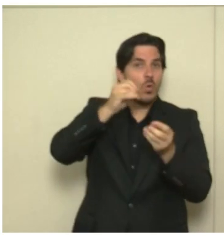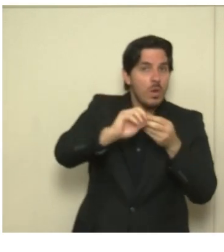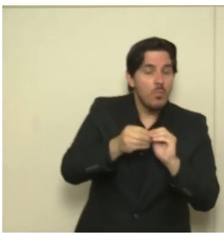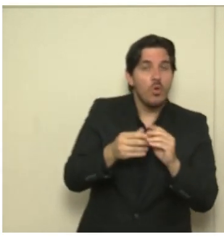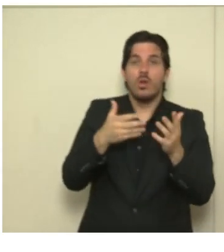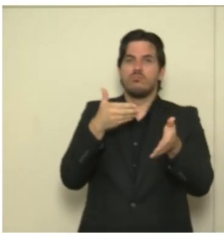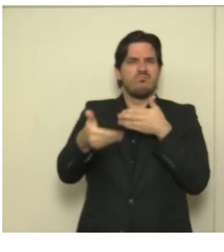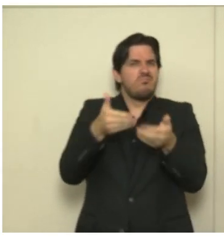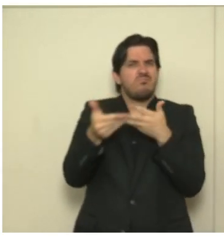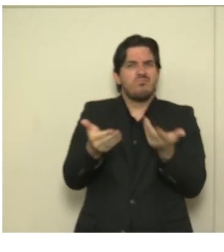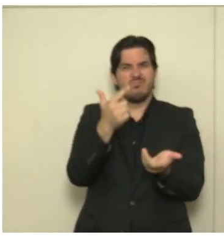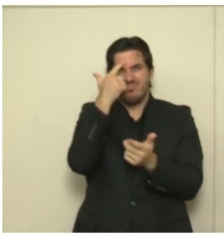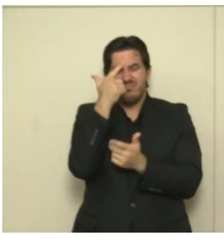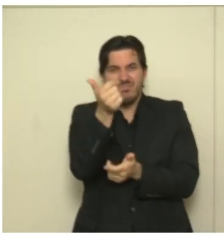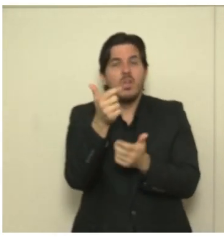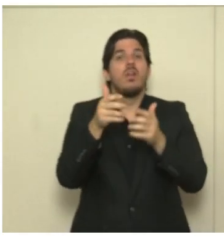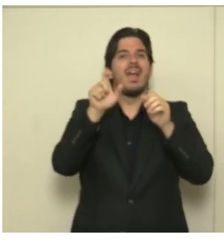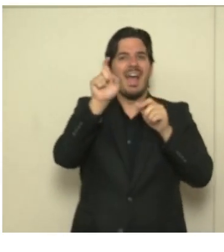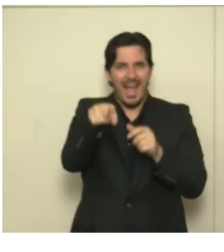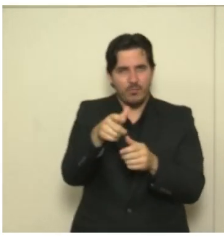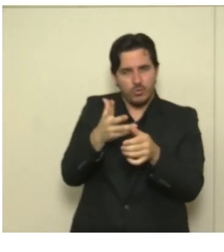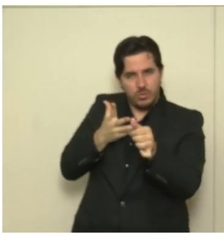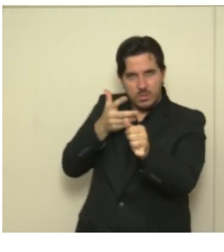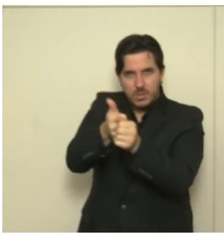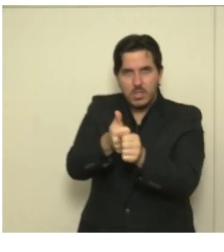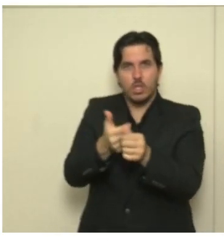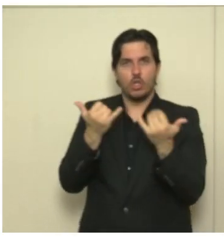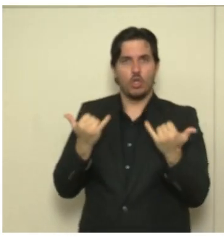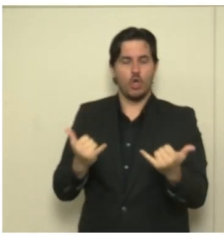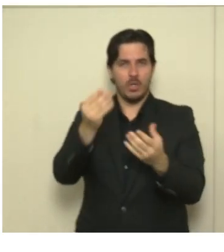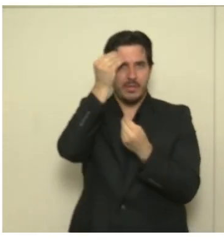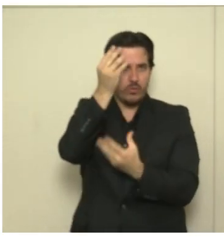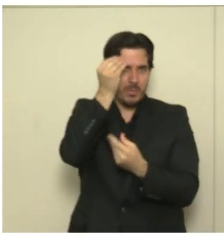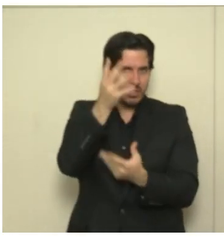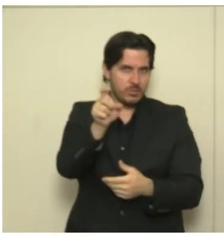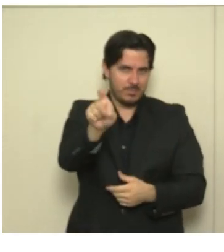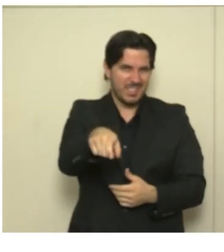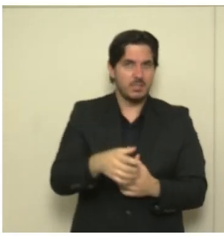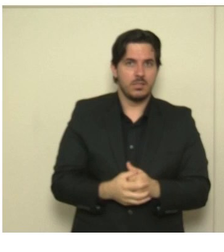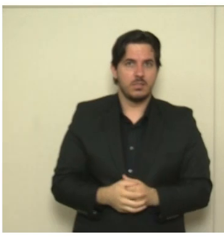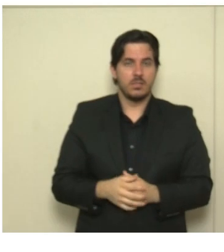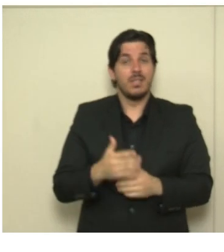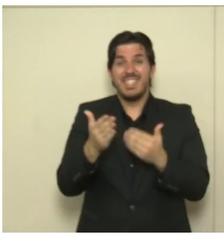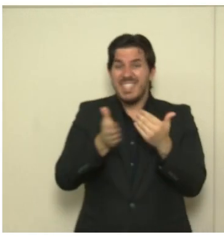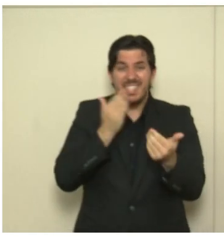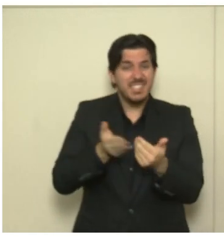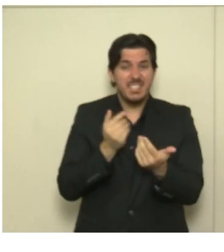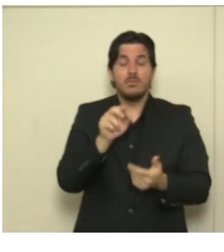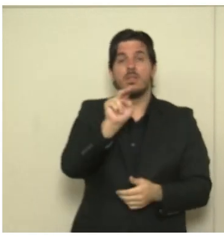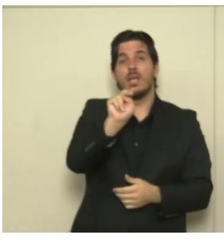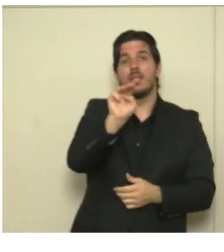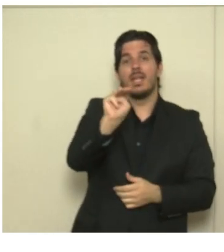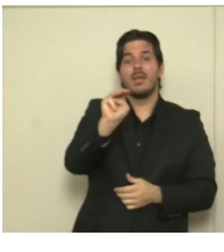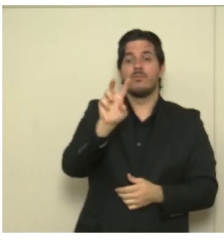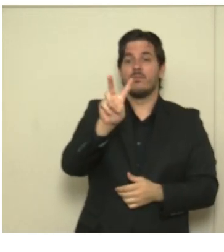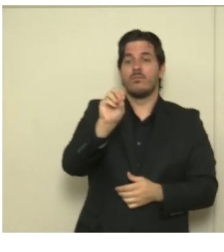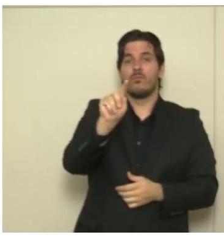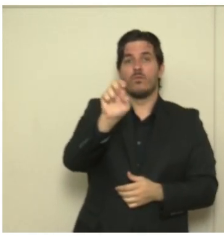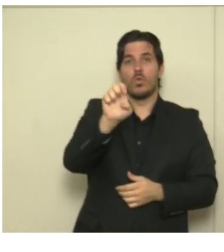and update your voter registration as necessary. We make it very easy for you at nmvote.org. That's